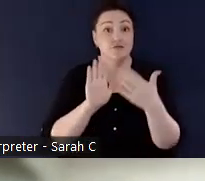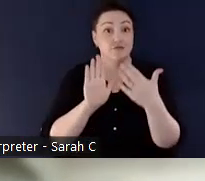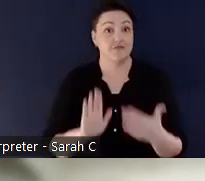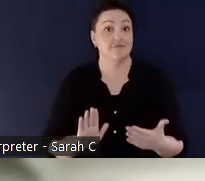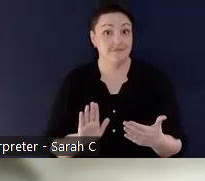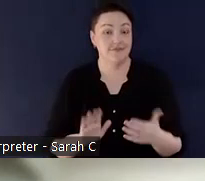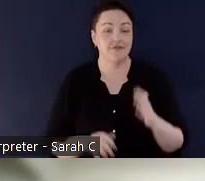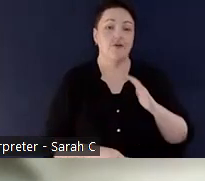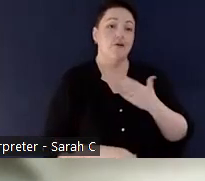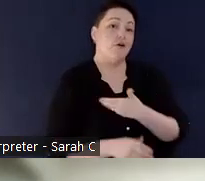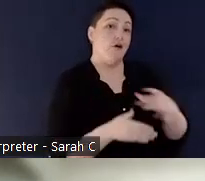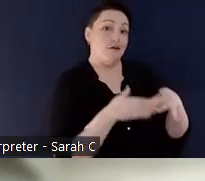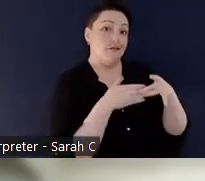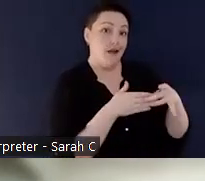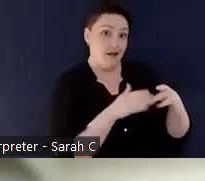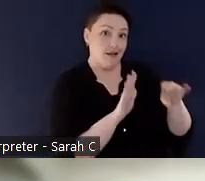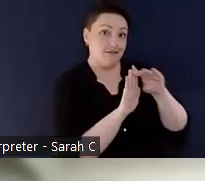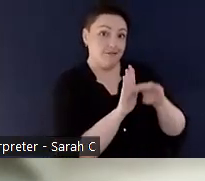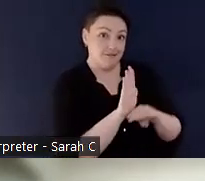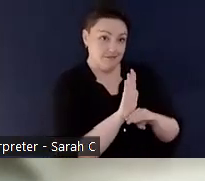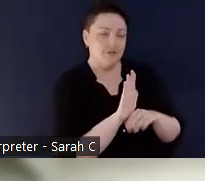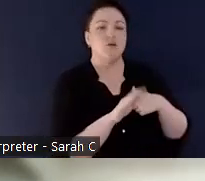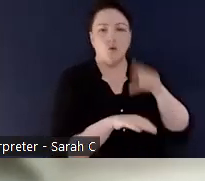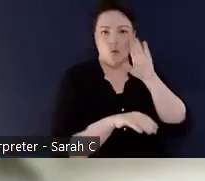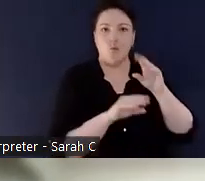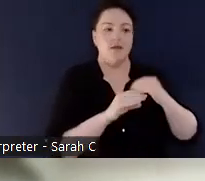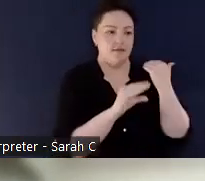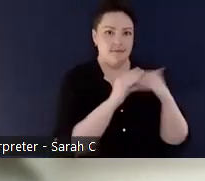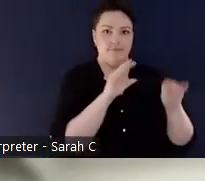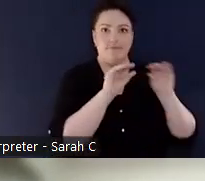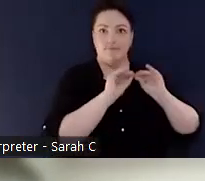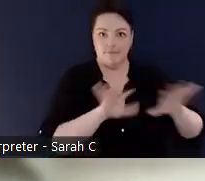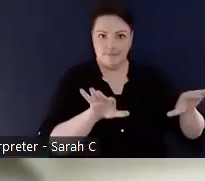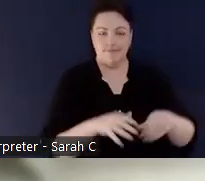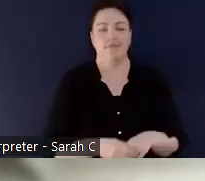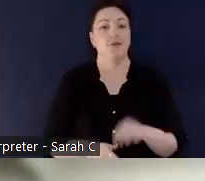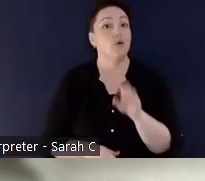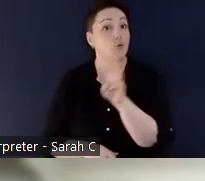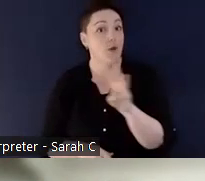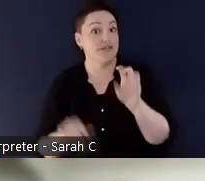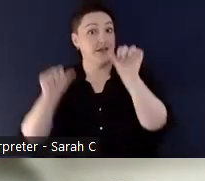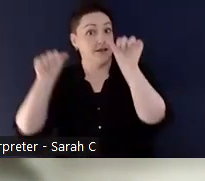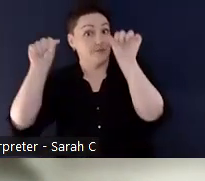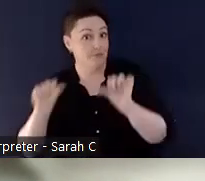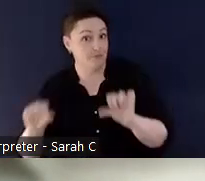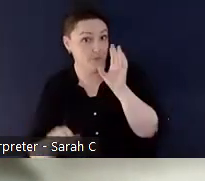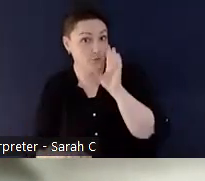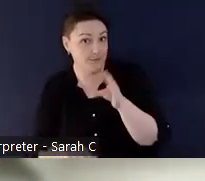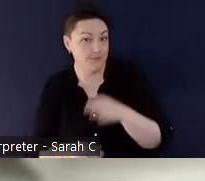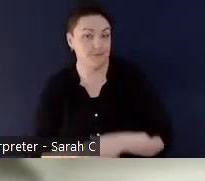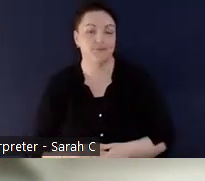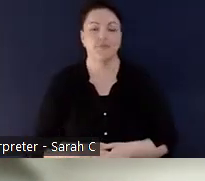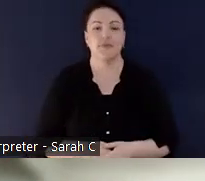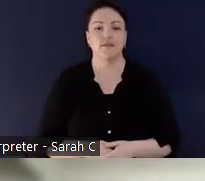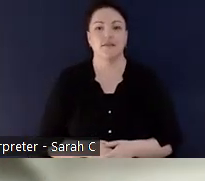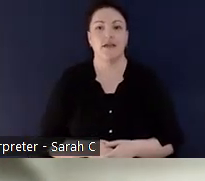our guidelines and posting those on our website. And we will be doing a very robust